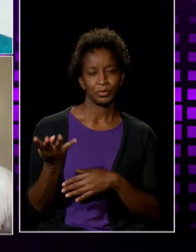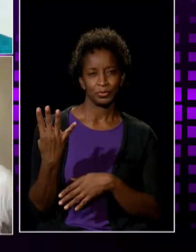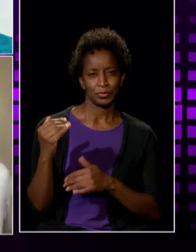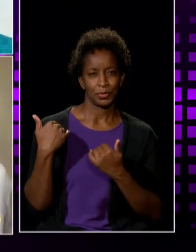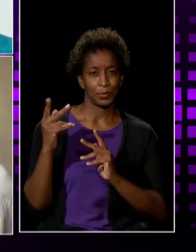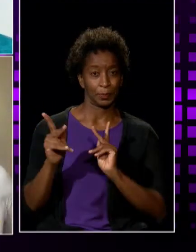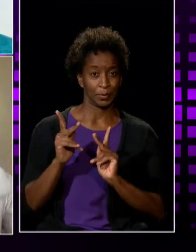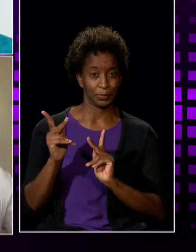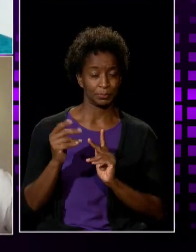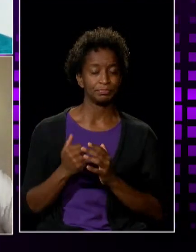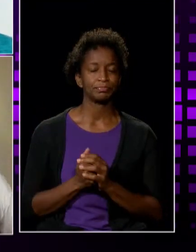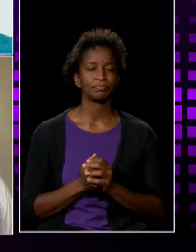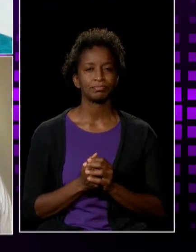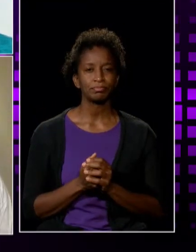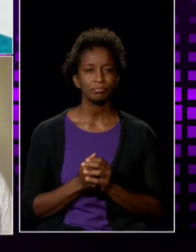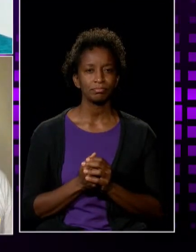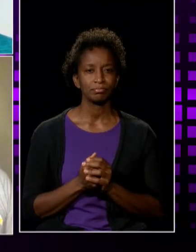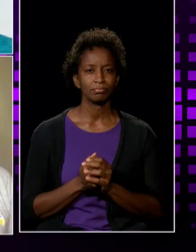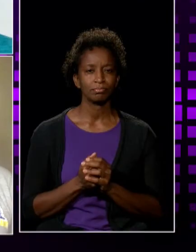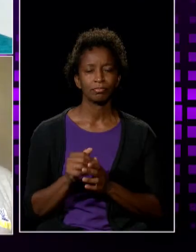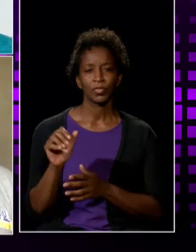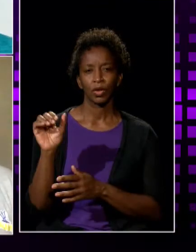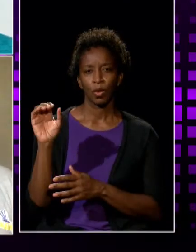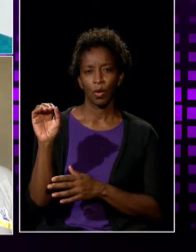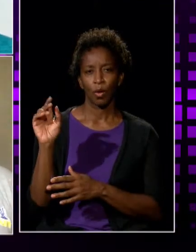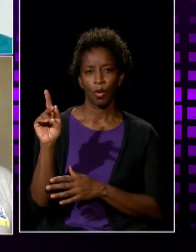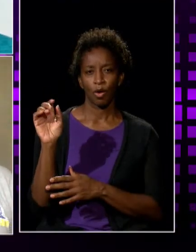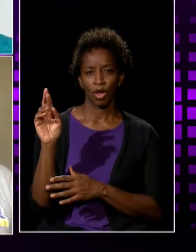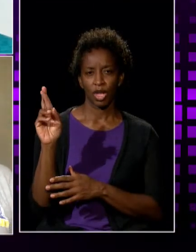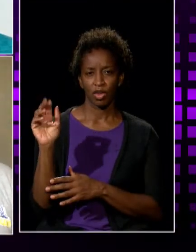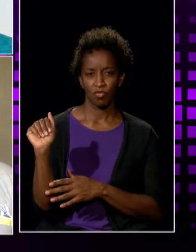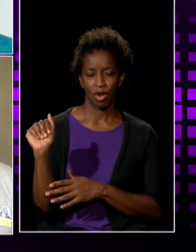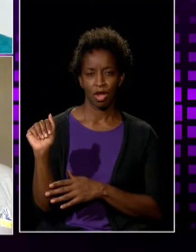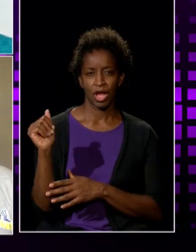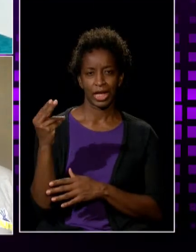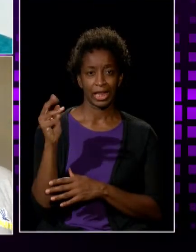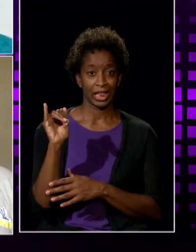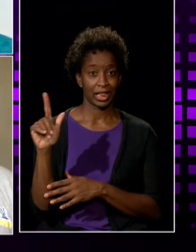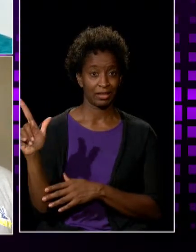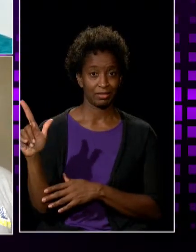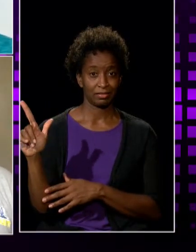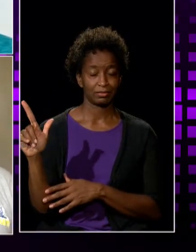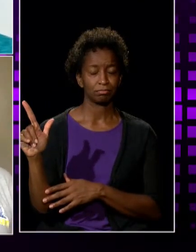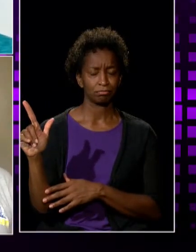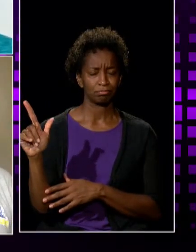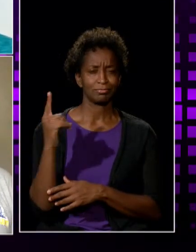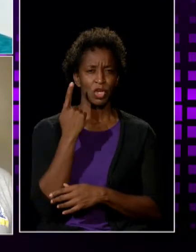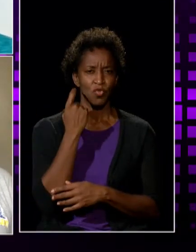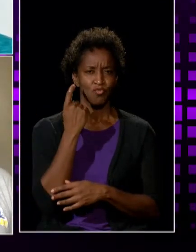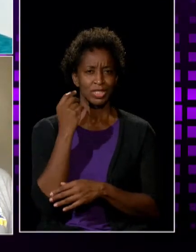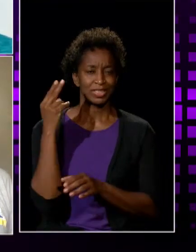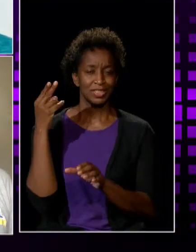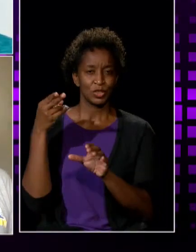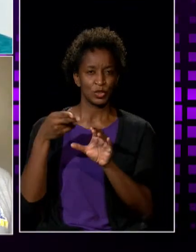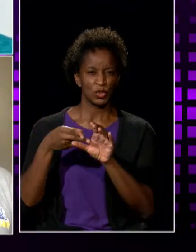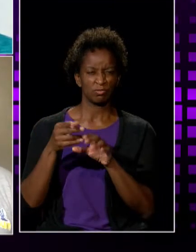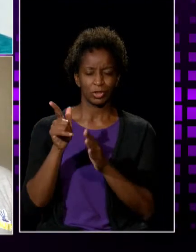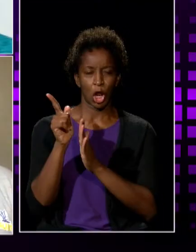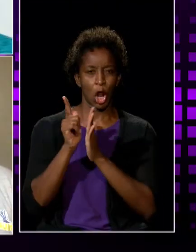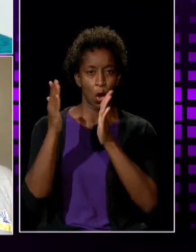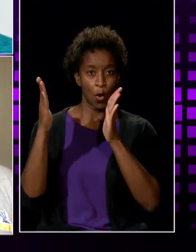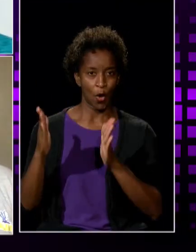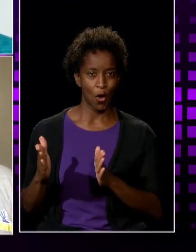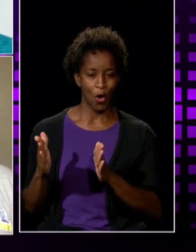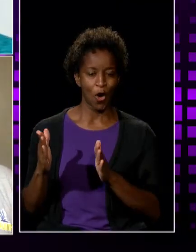about them. So we have Miss Okera Hill. Okera was recently admitted to the bar in Barbados, and she's interested in